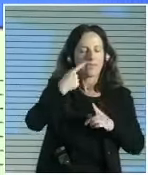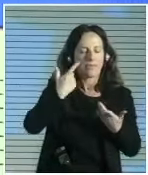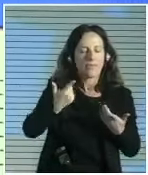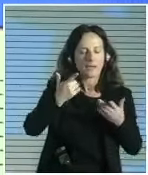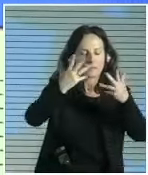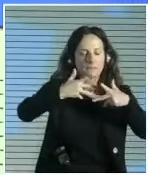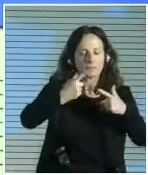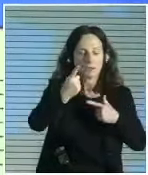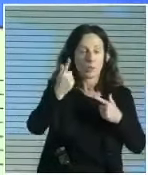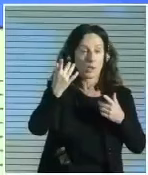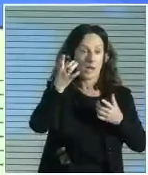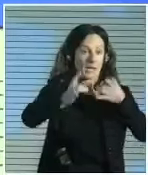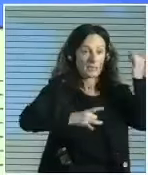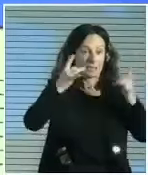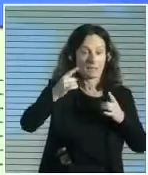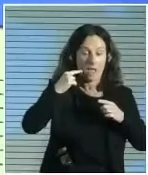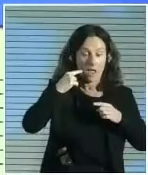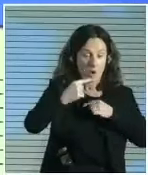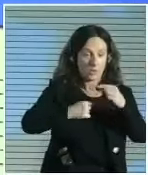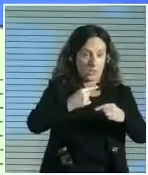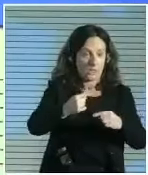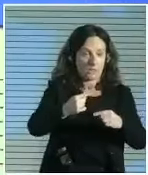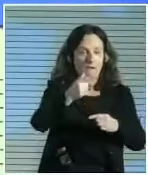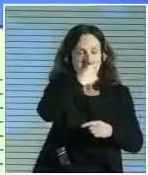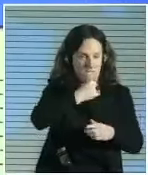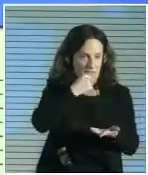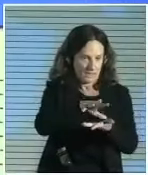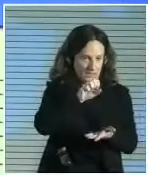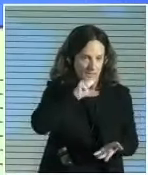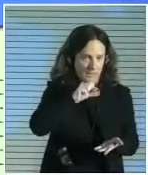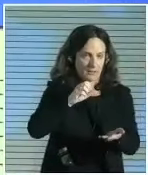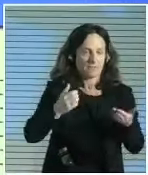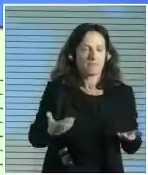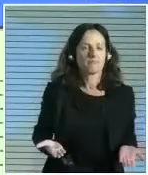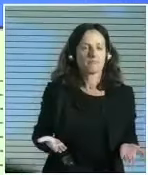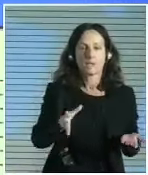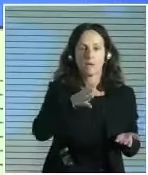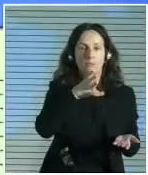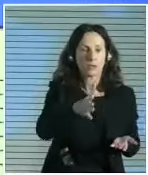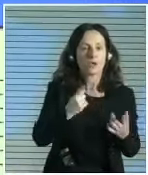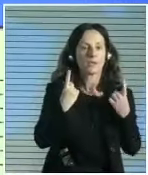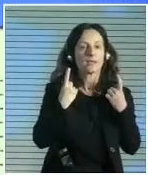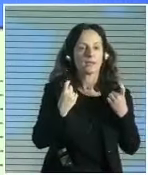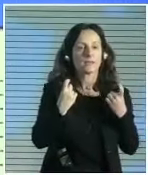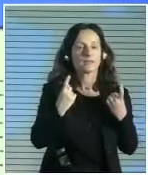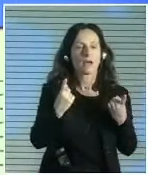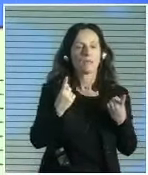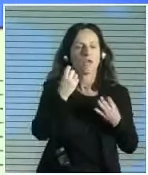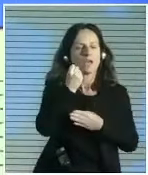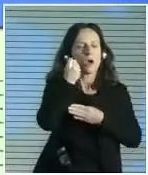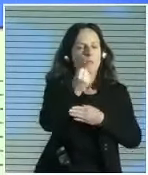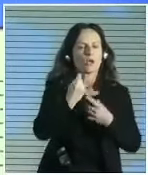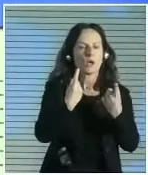long-term endeavor, giving the necessary support along the road, monitoring and communicating all